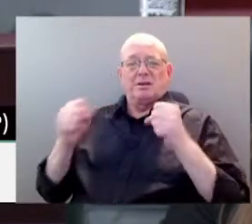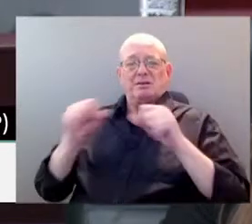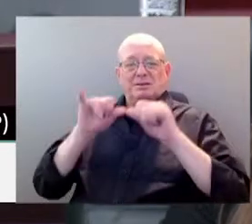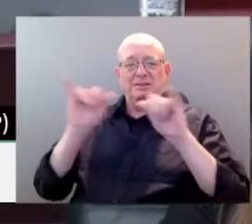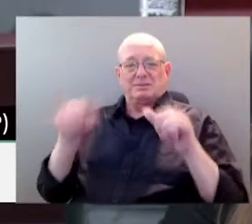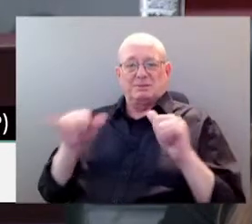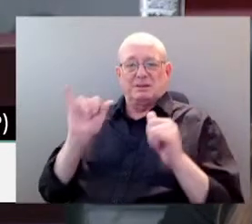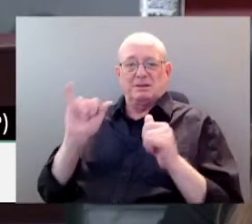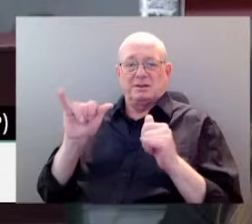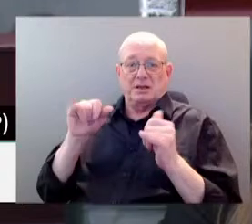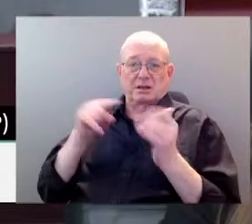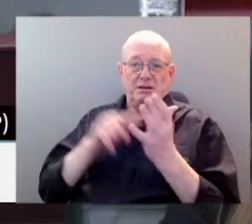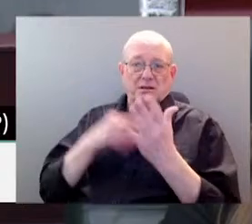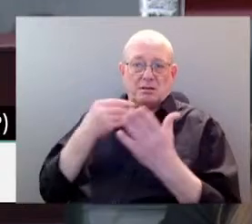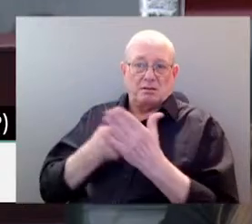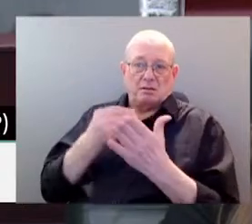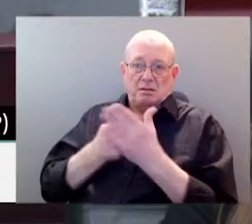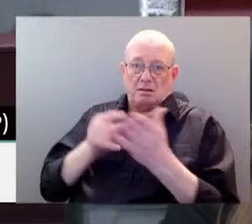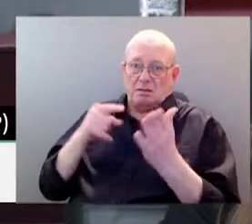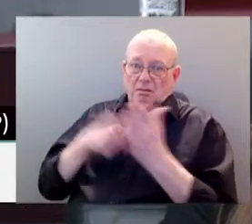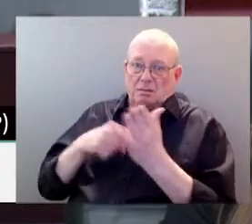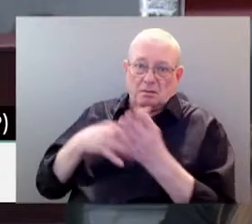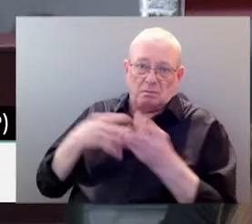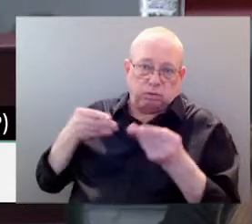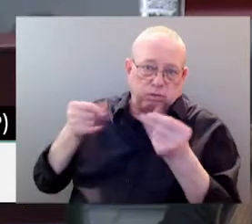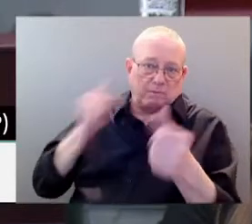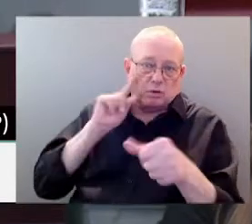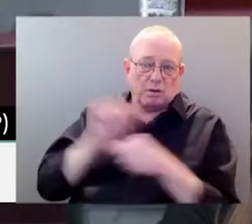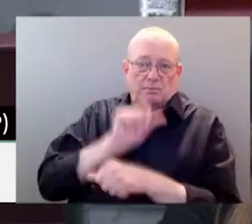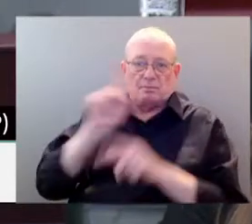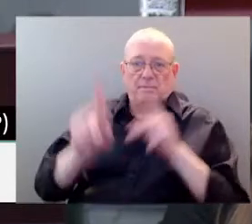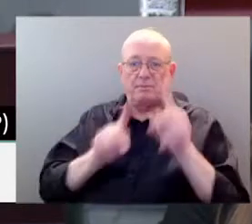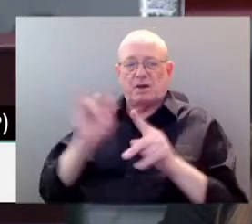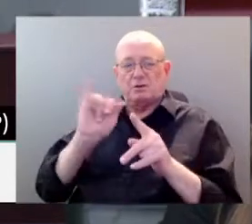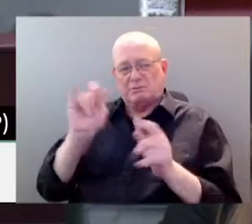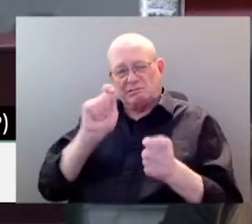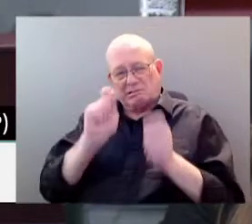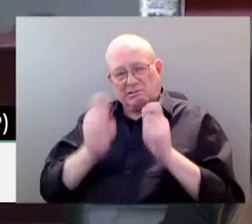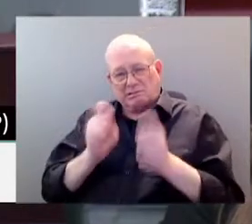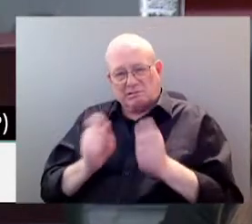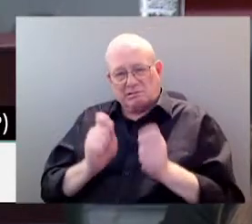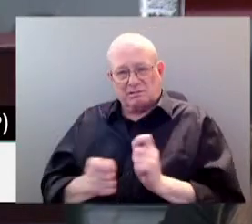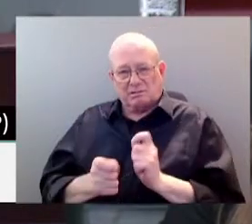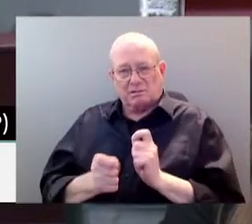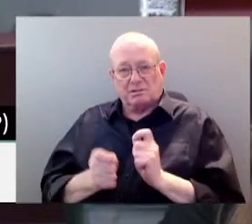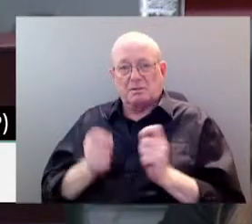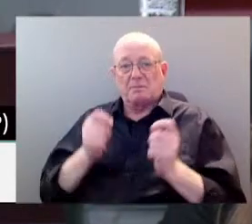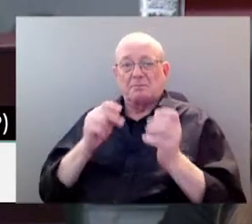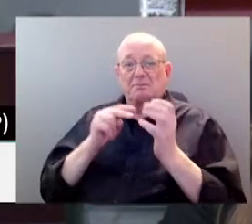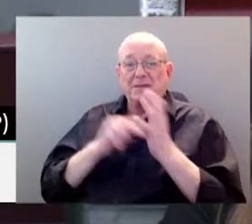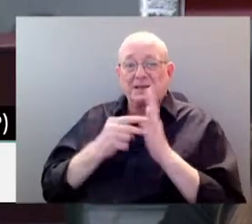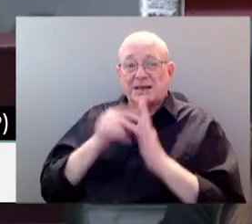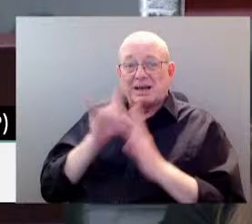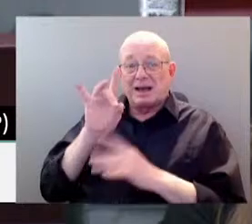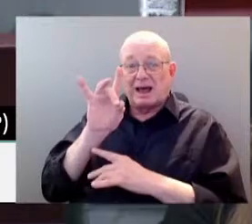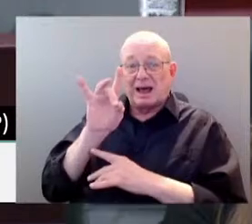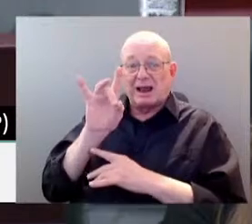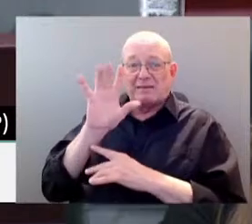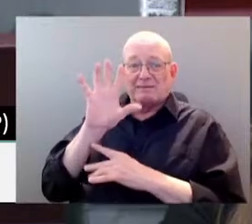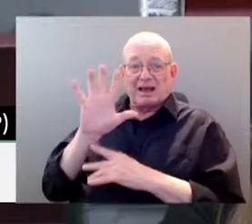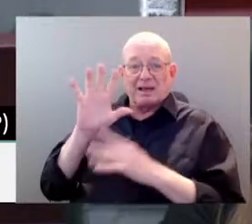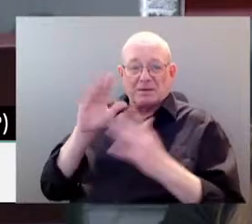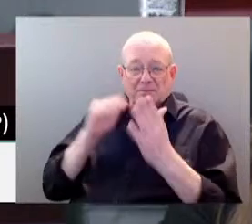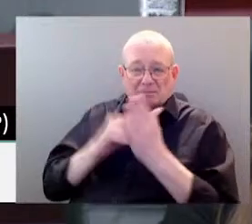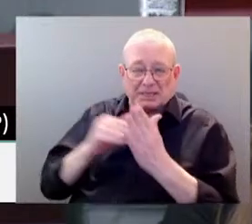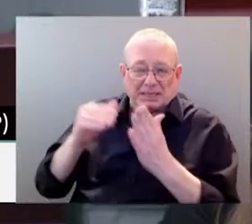given that this restructuring is also going to cost albertans and estimated $85 million meaning they are paying Millions just to lose